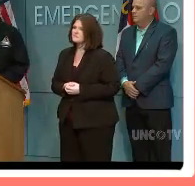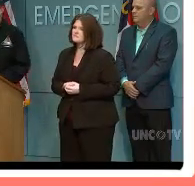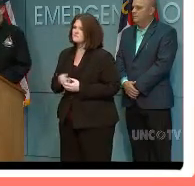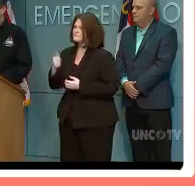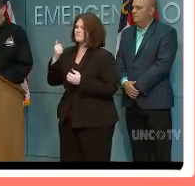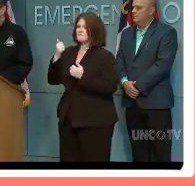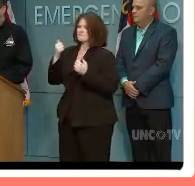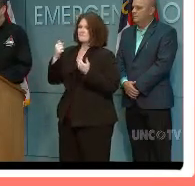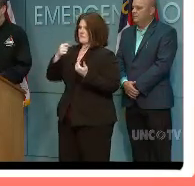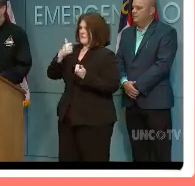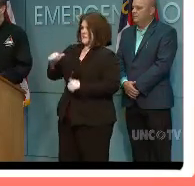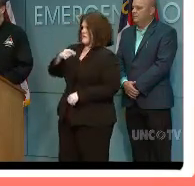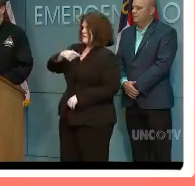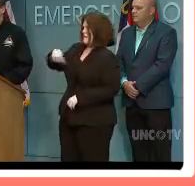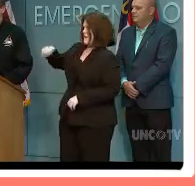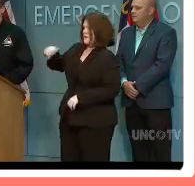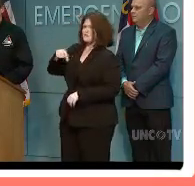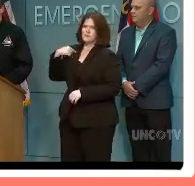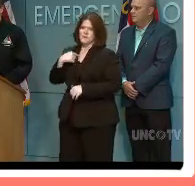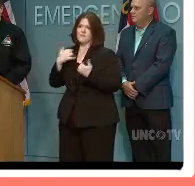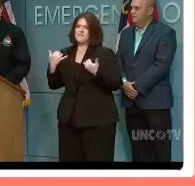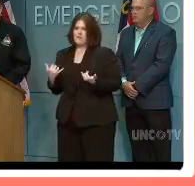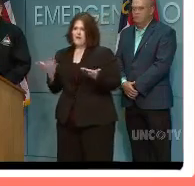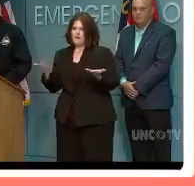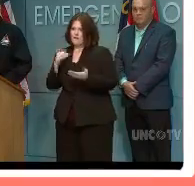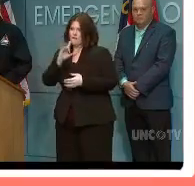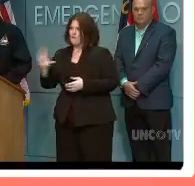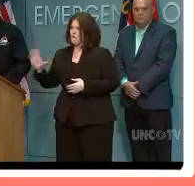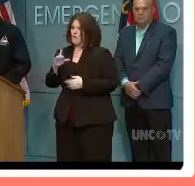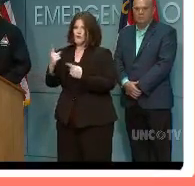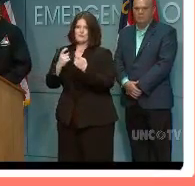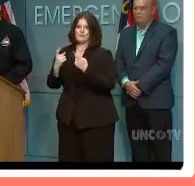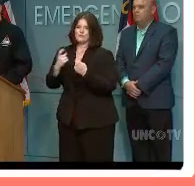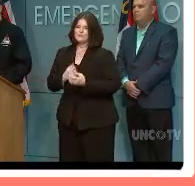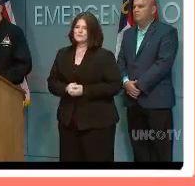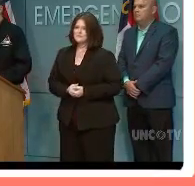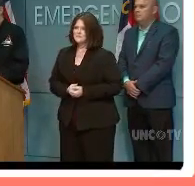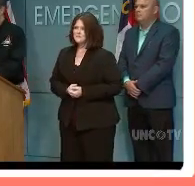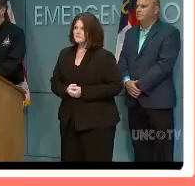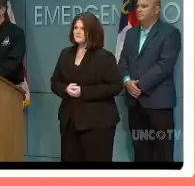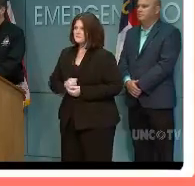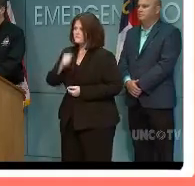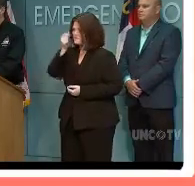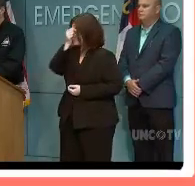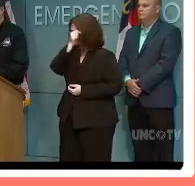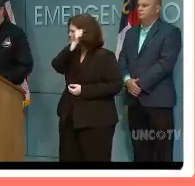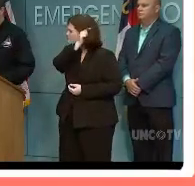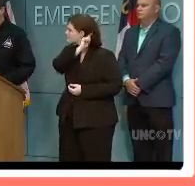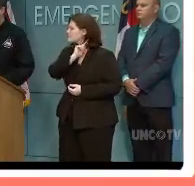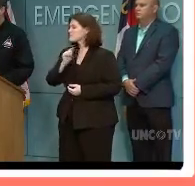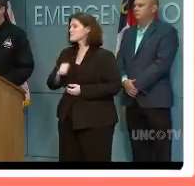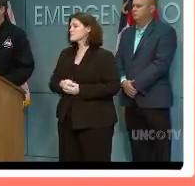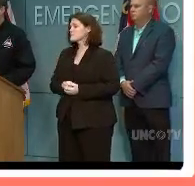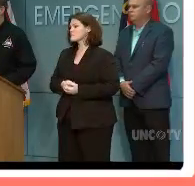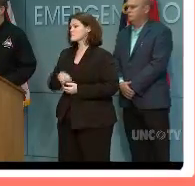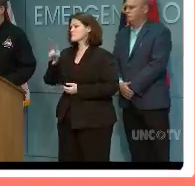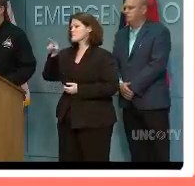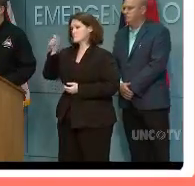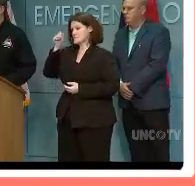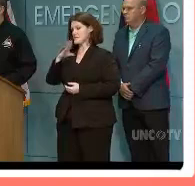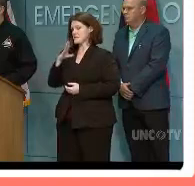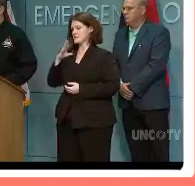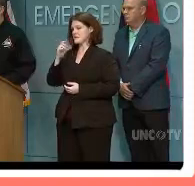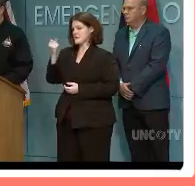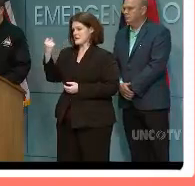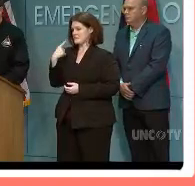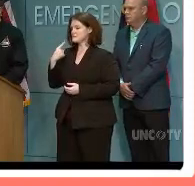Any of us is available to answer any questions that you might have. Yes, sir. Governor,